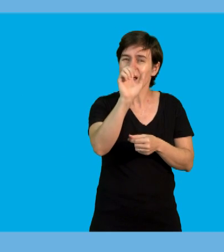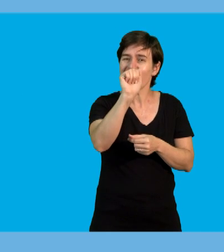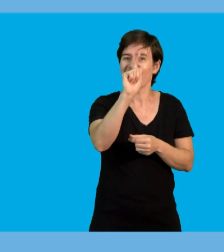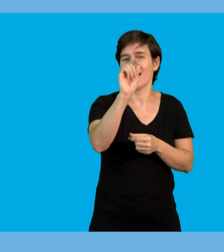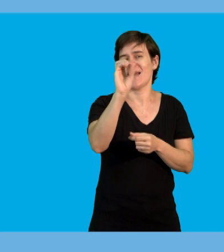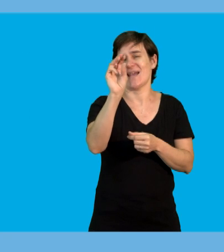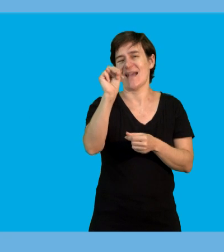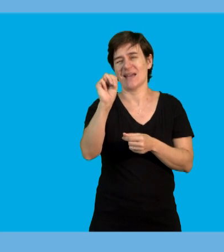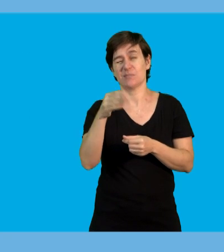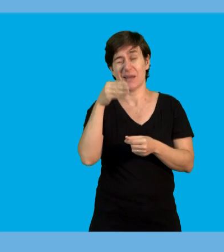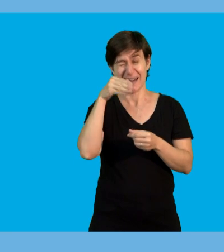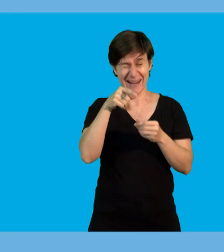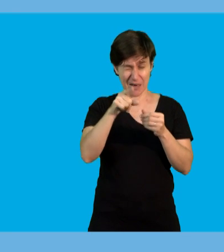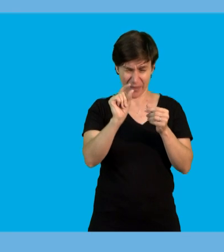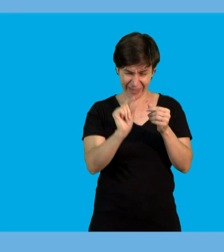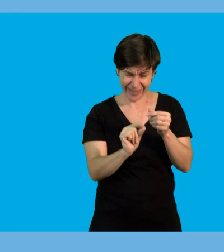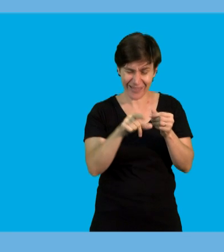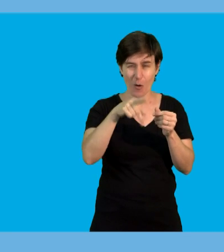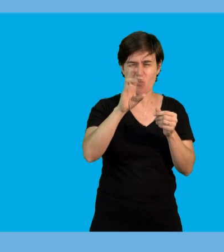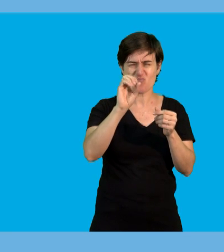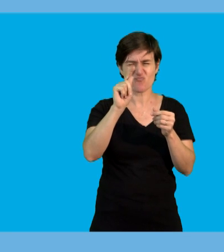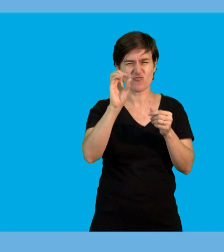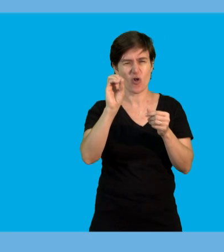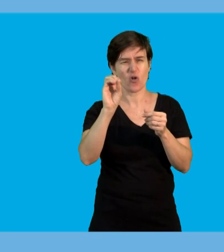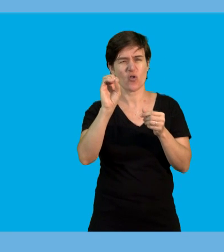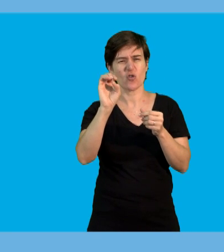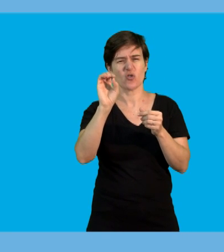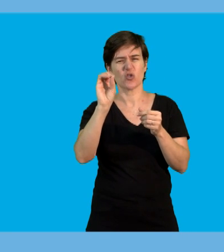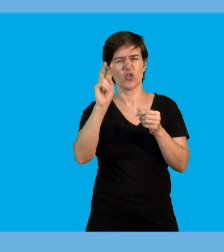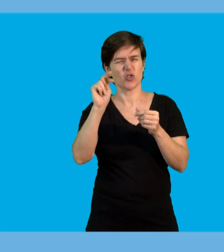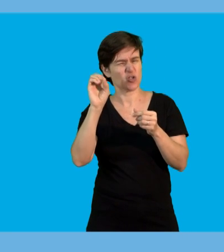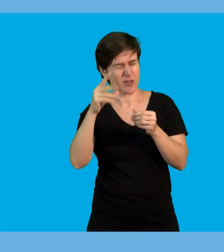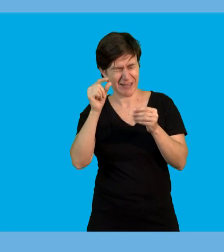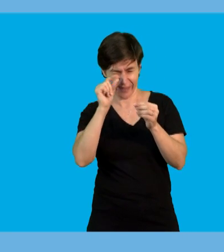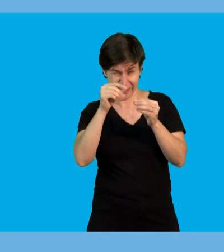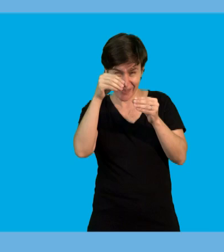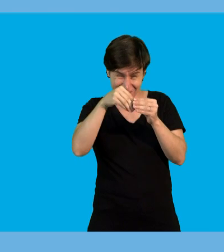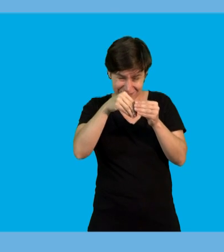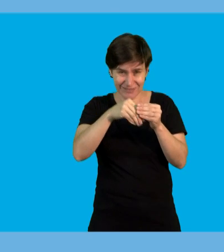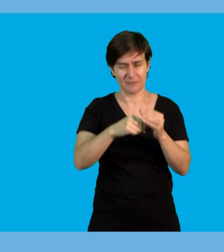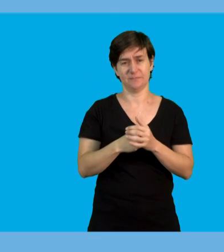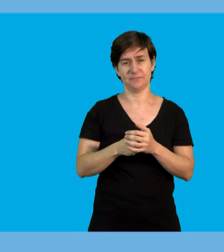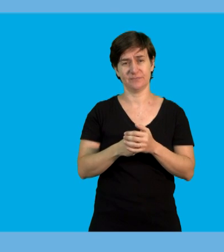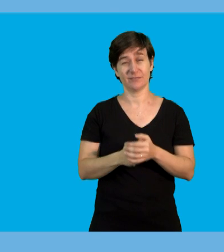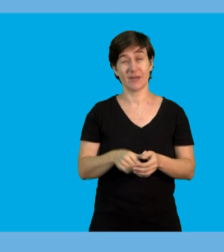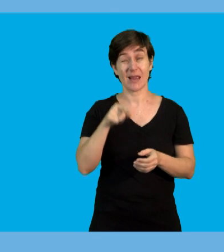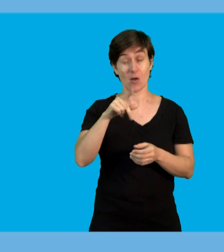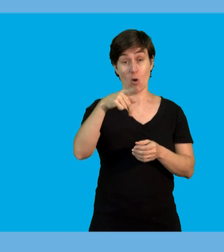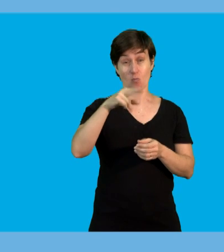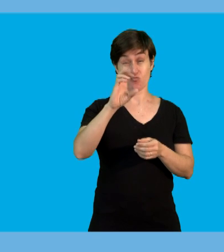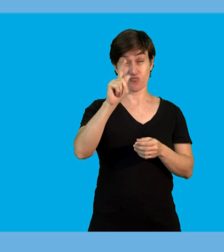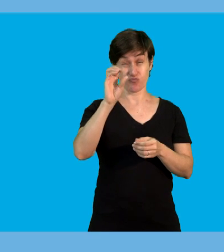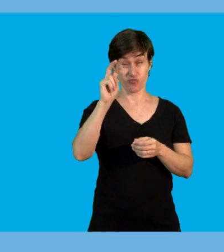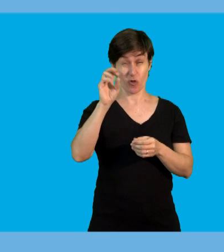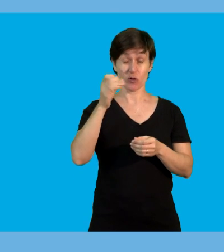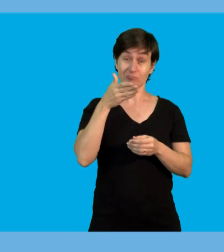and your atoms are made up of protons, electrons, and neutrons. And these two, the protons and neutrons, are found in the nucleus of